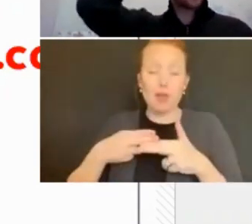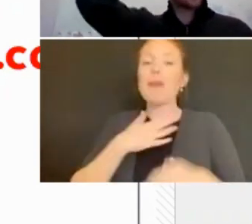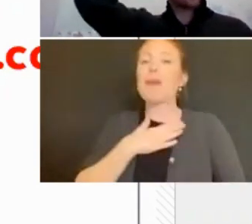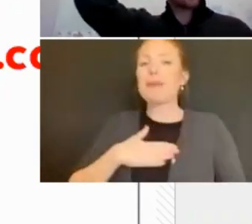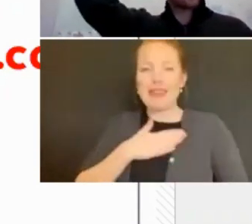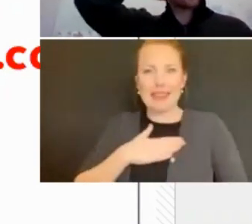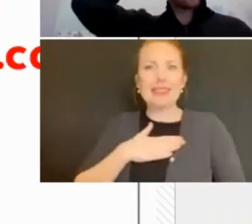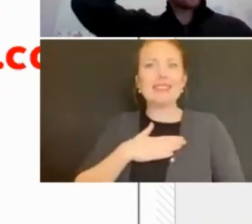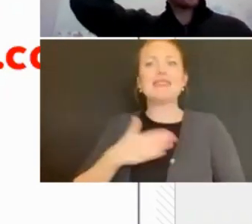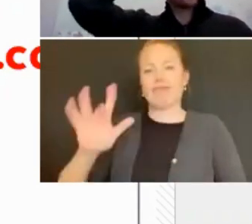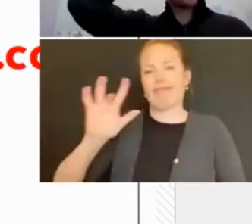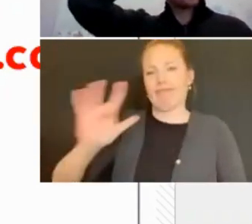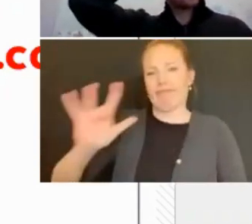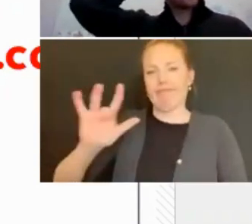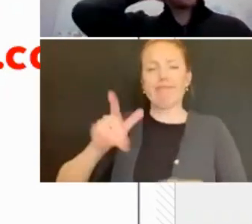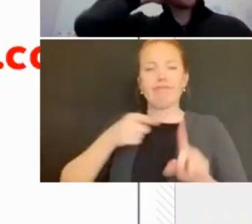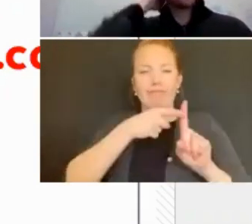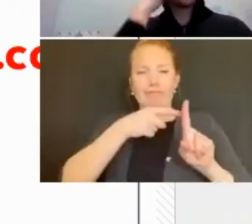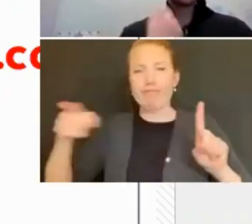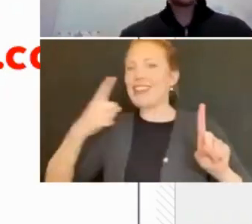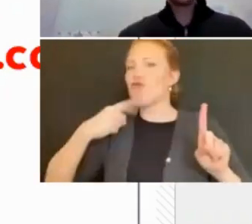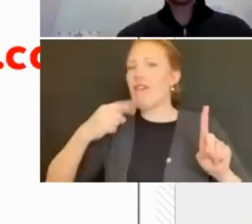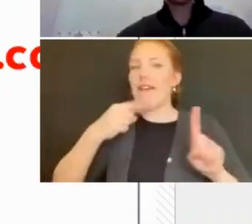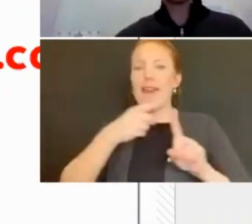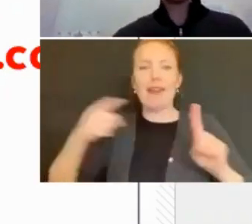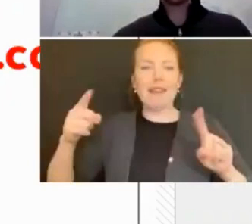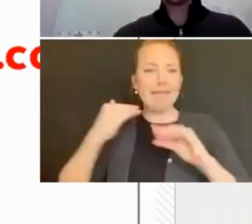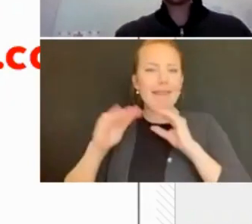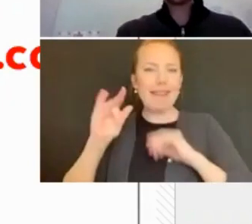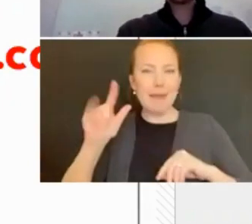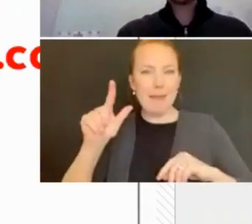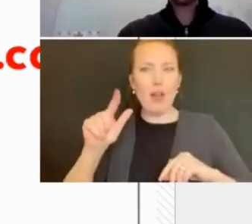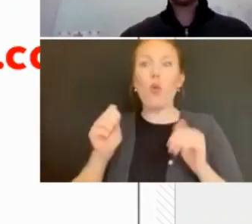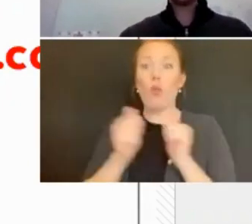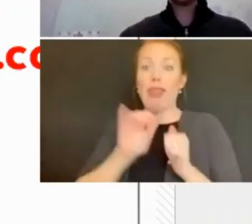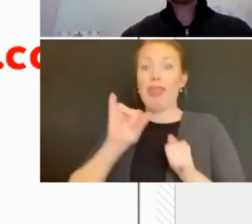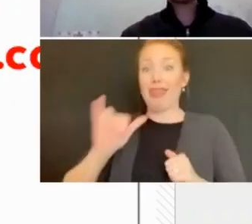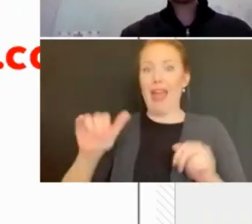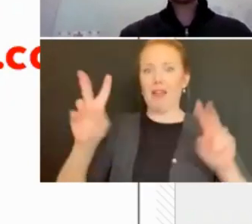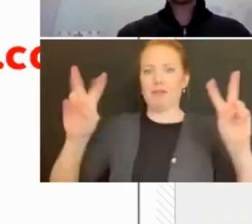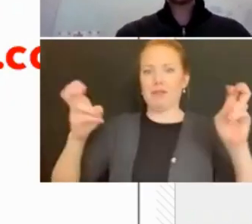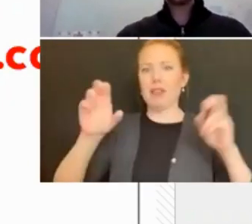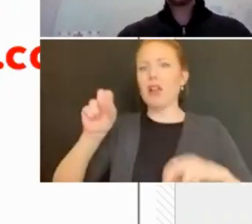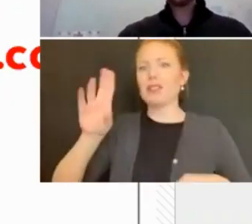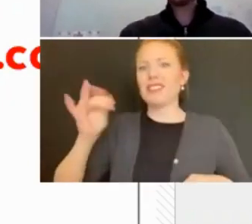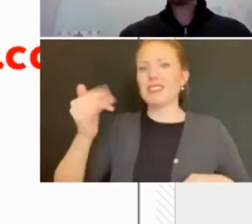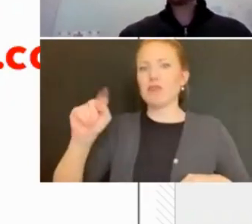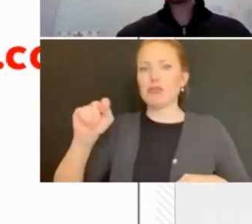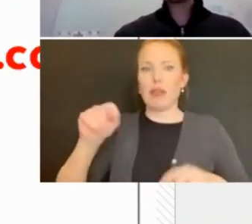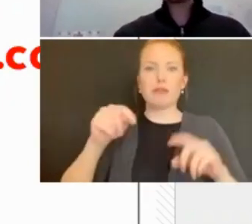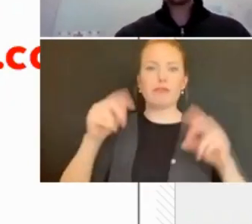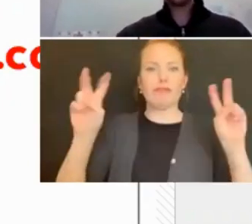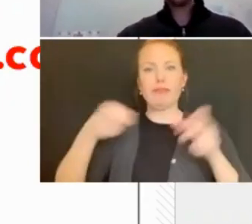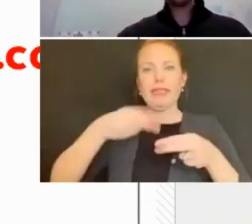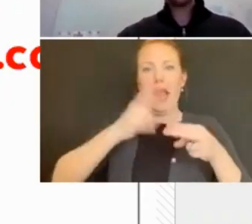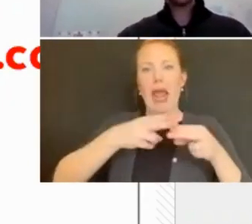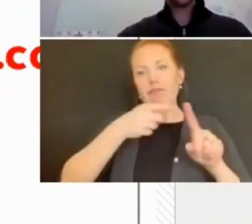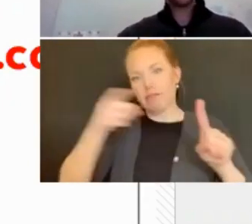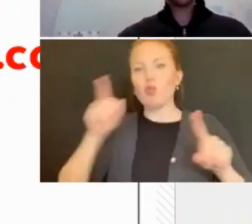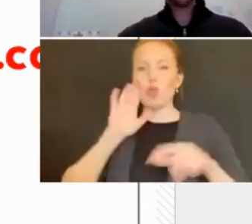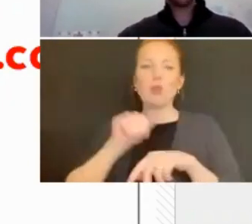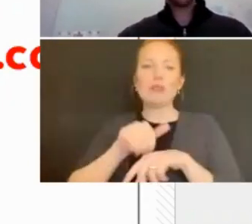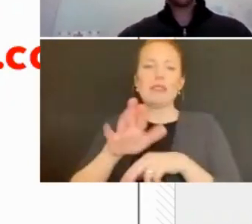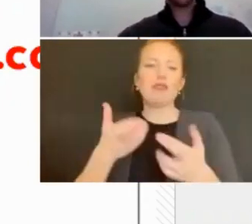go to send us an email to the email in red with that subject line, and we will send you the resources just the same,